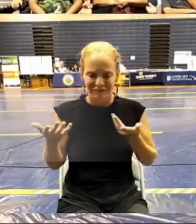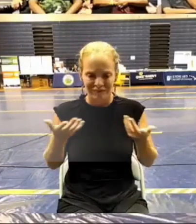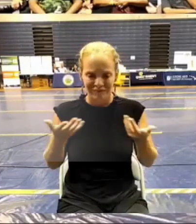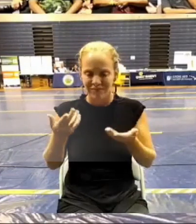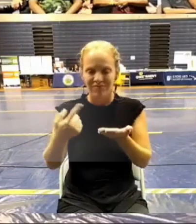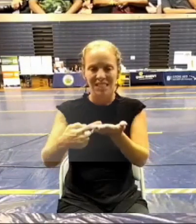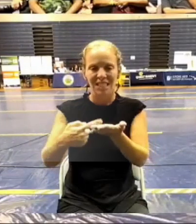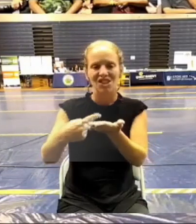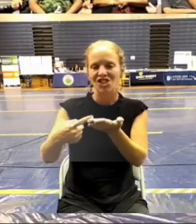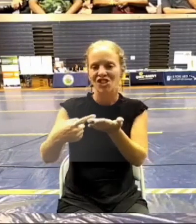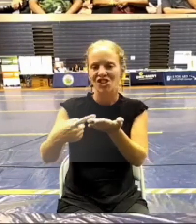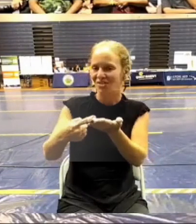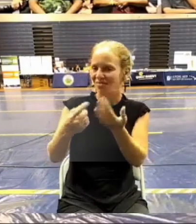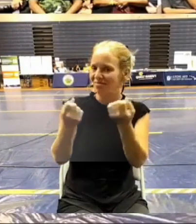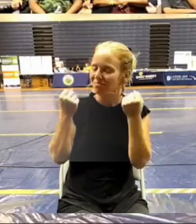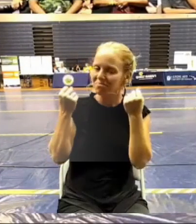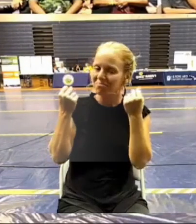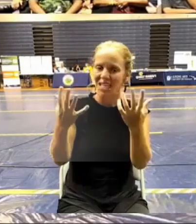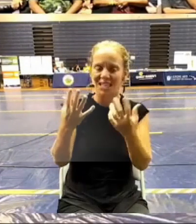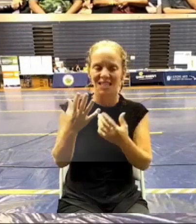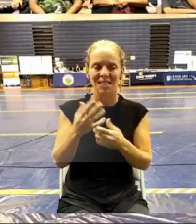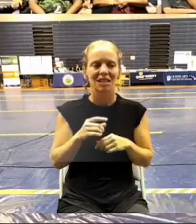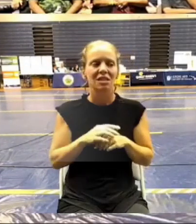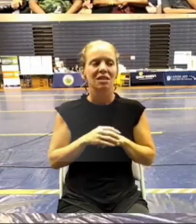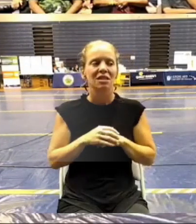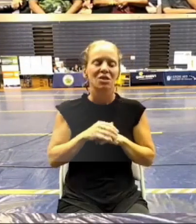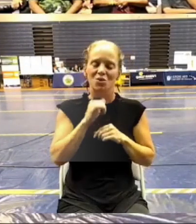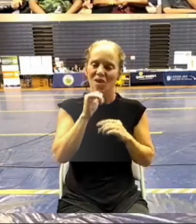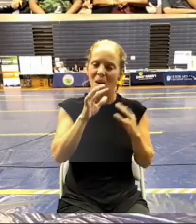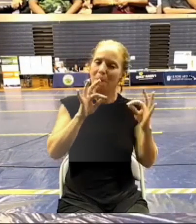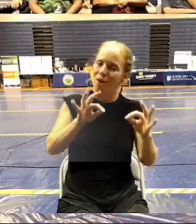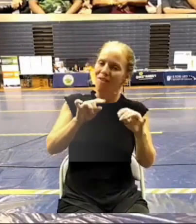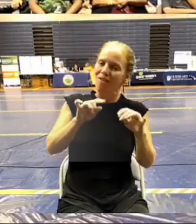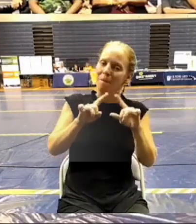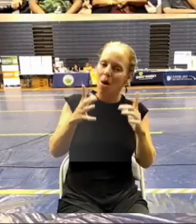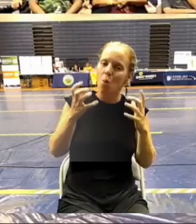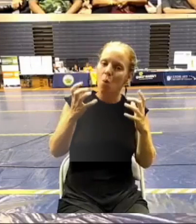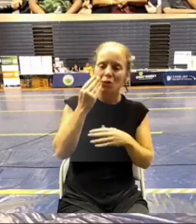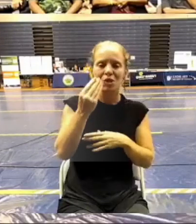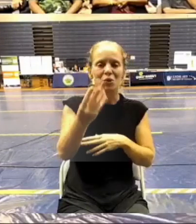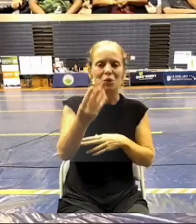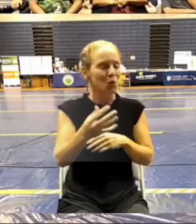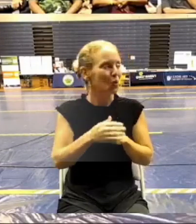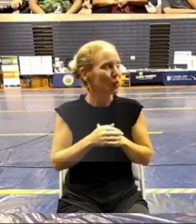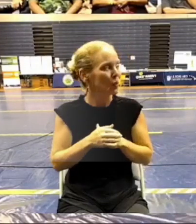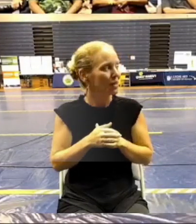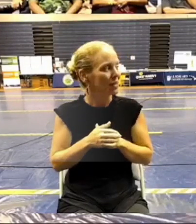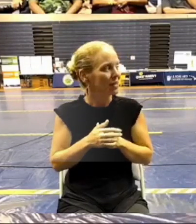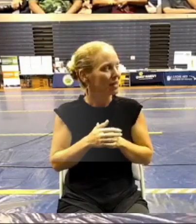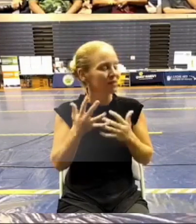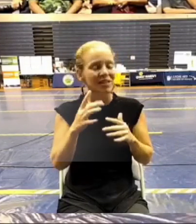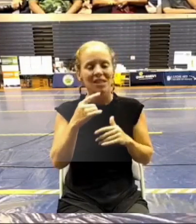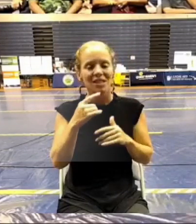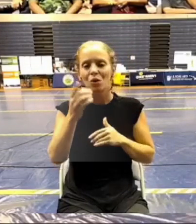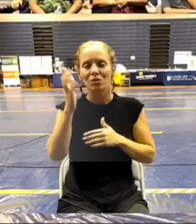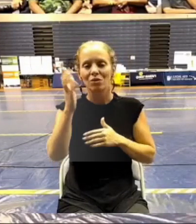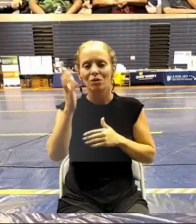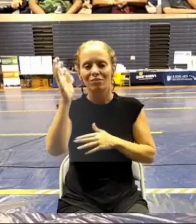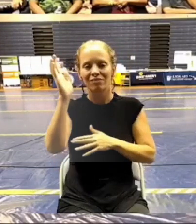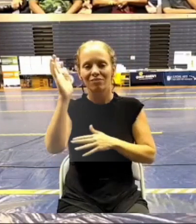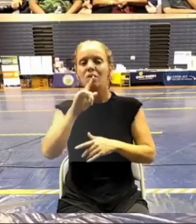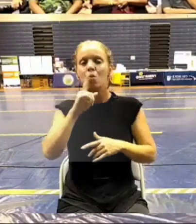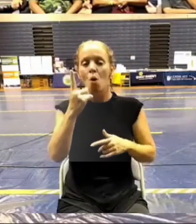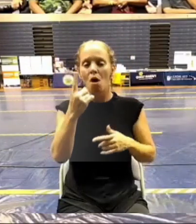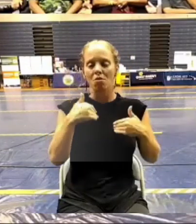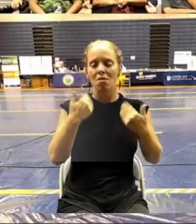One thing I'd like to share with you, if you folks didn't see this testimony, but it's from a very Akamai young